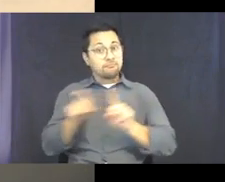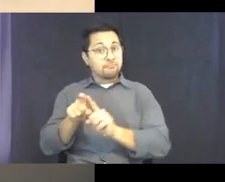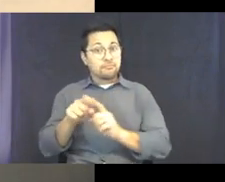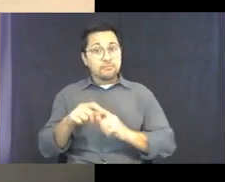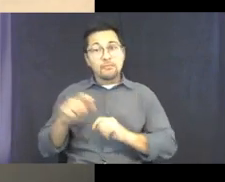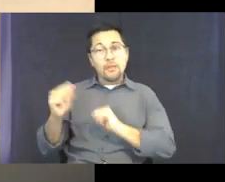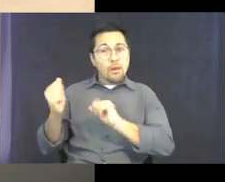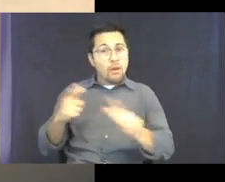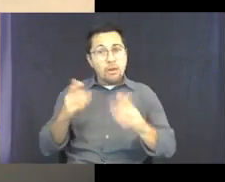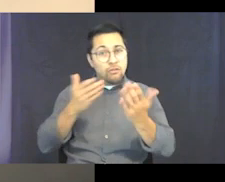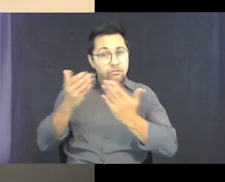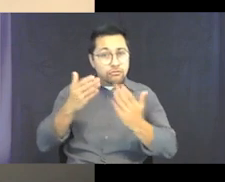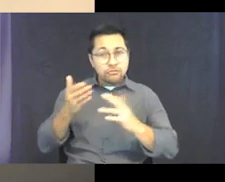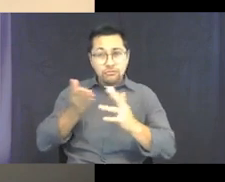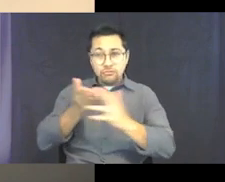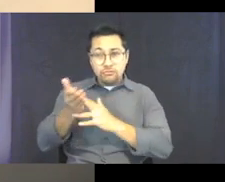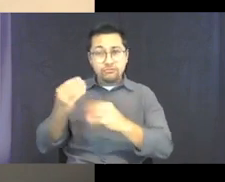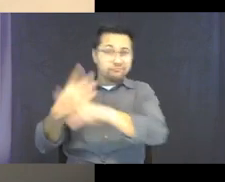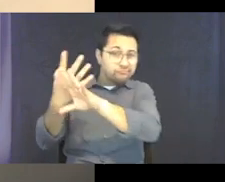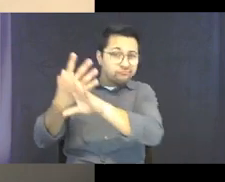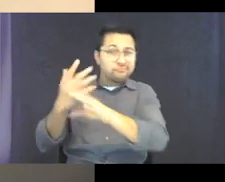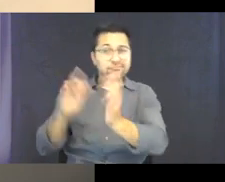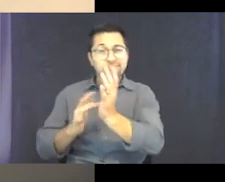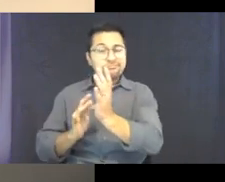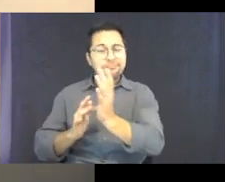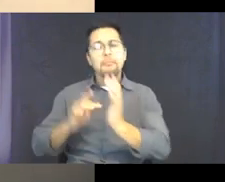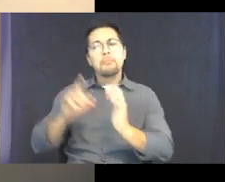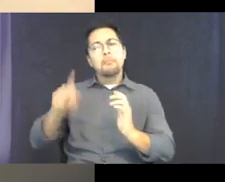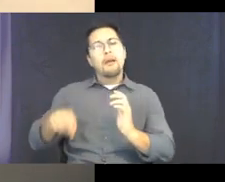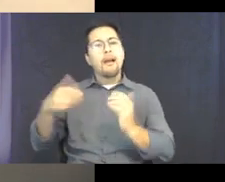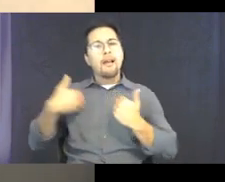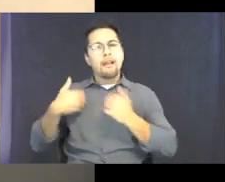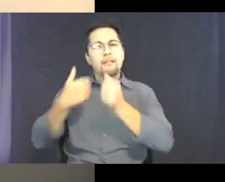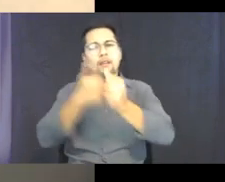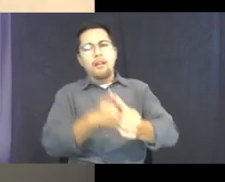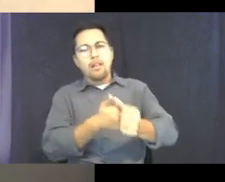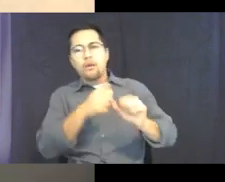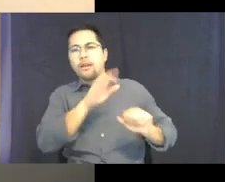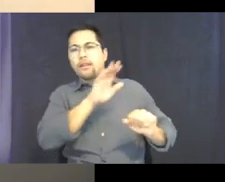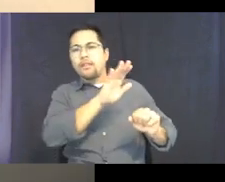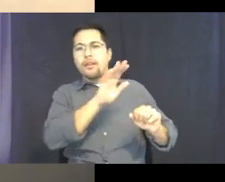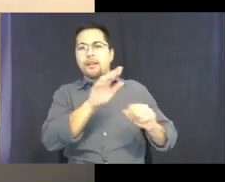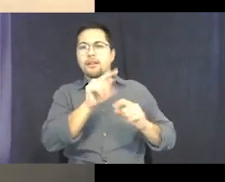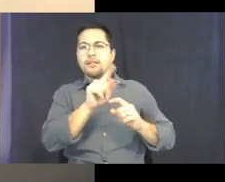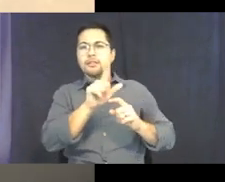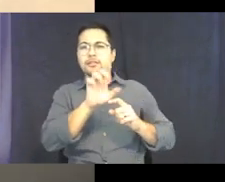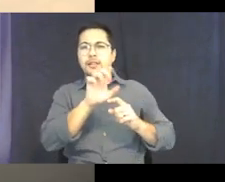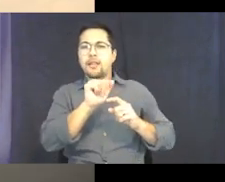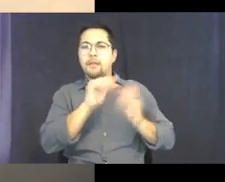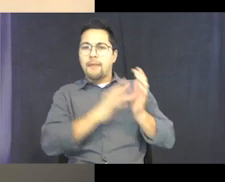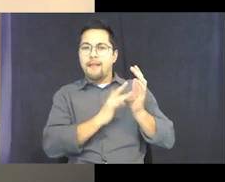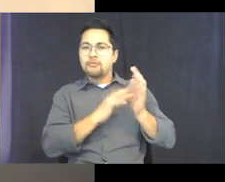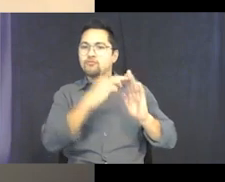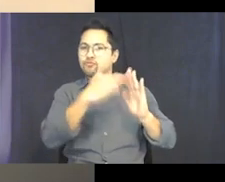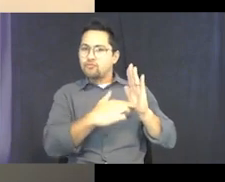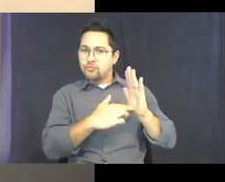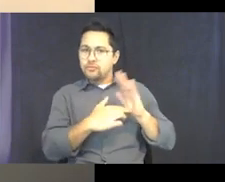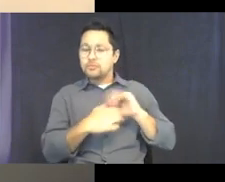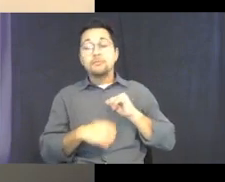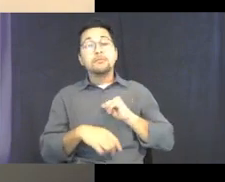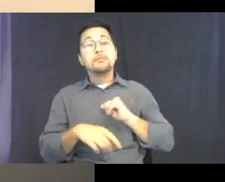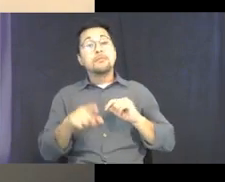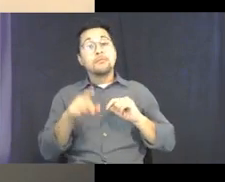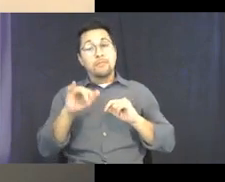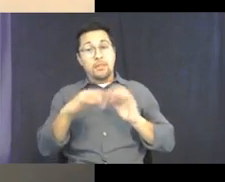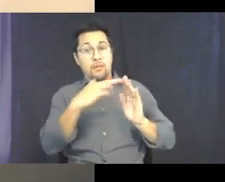Additionally, all services delivered via telemedicine must be conducted in accordance with the agency's telemedicine rule. In